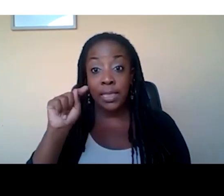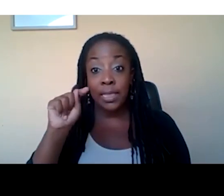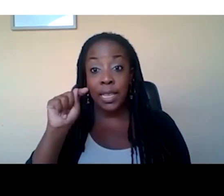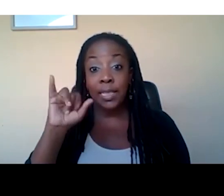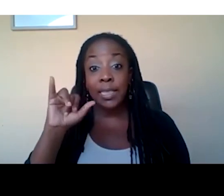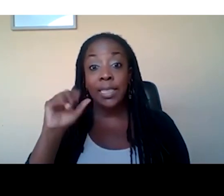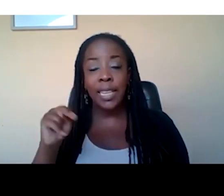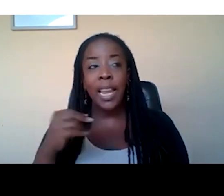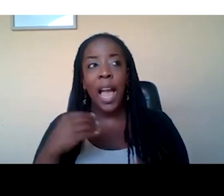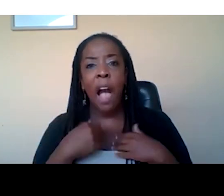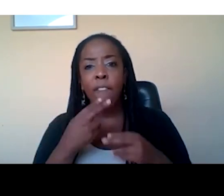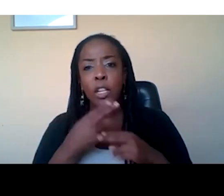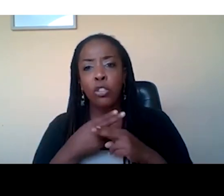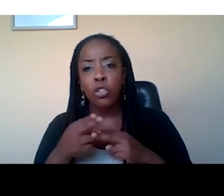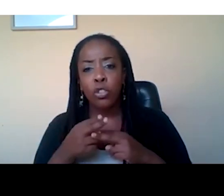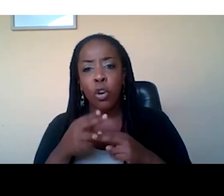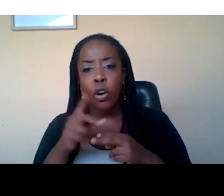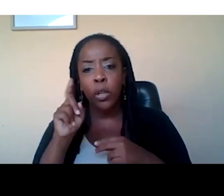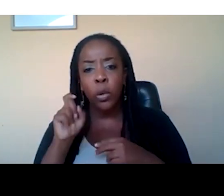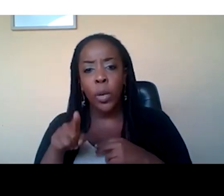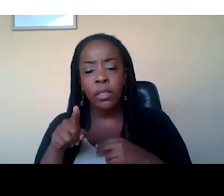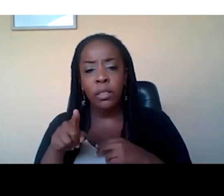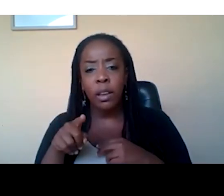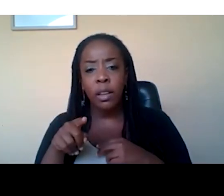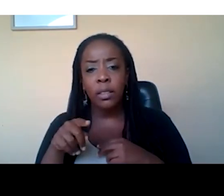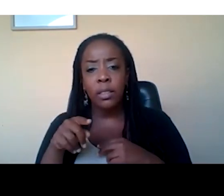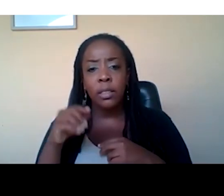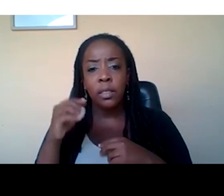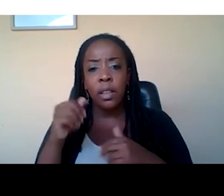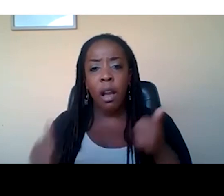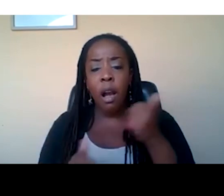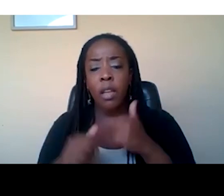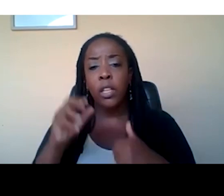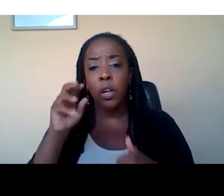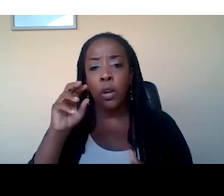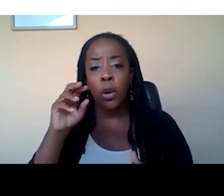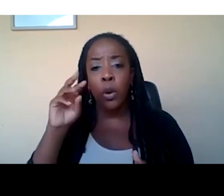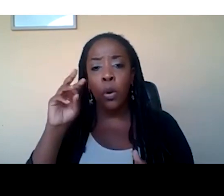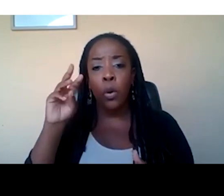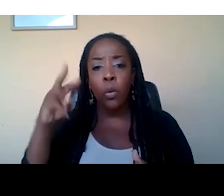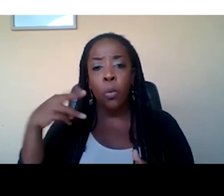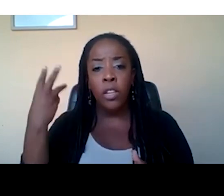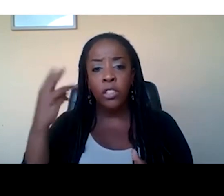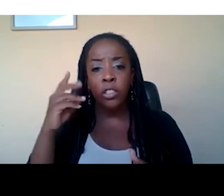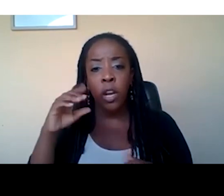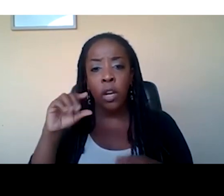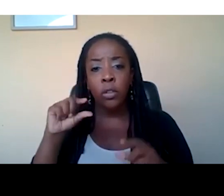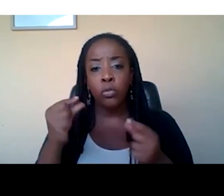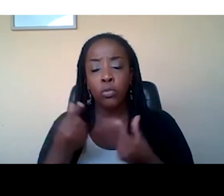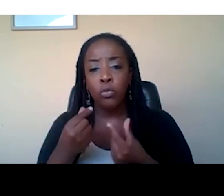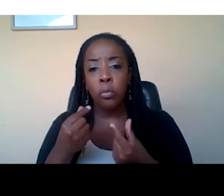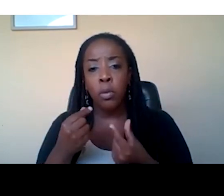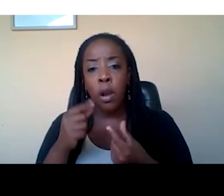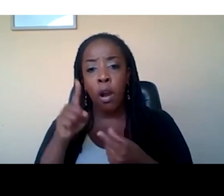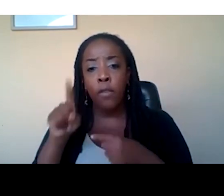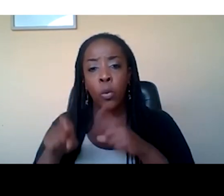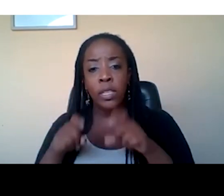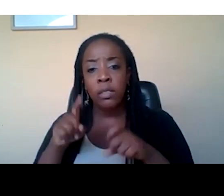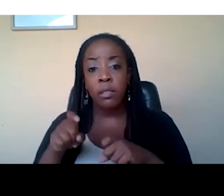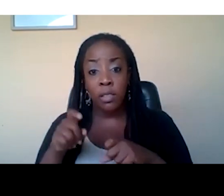short questions on the Washington group of questions, some of the short questions from the Washington group of